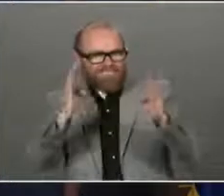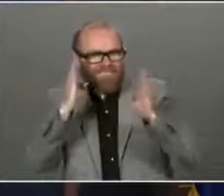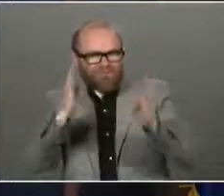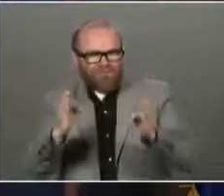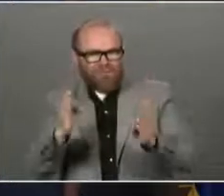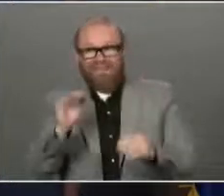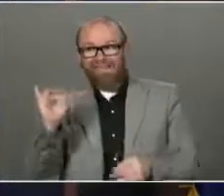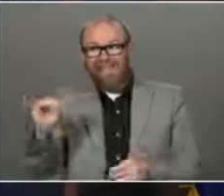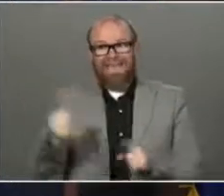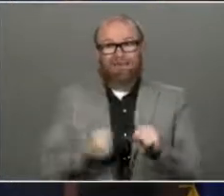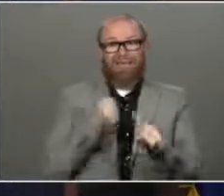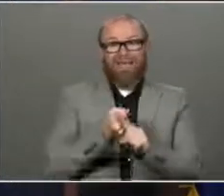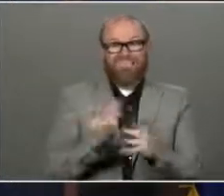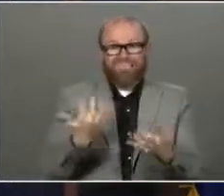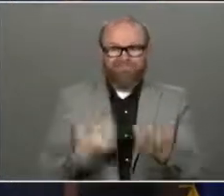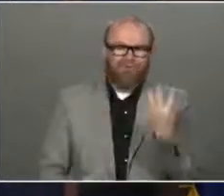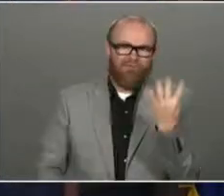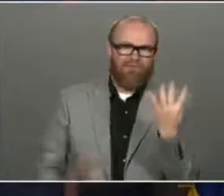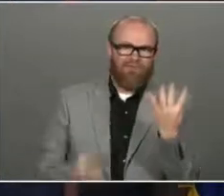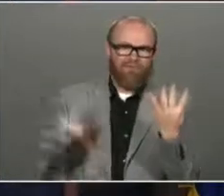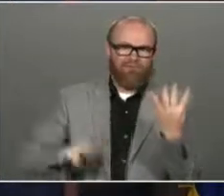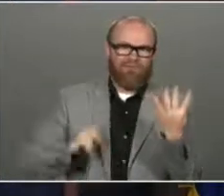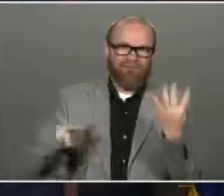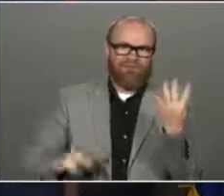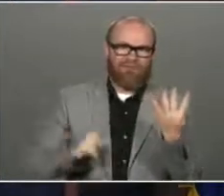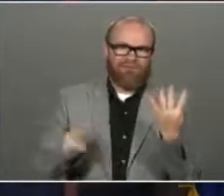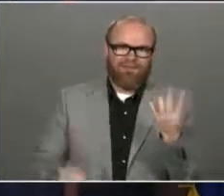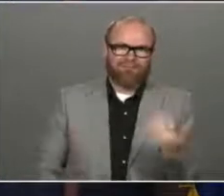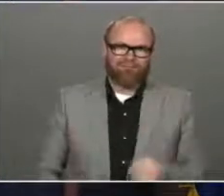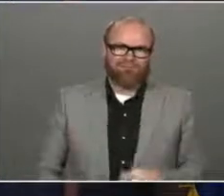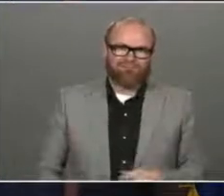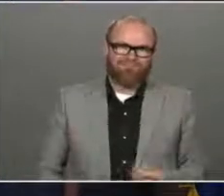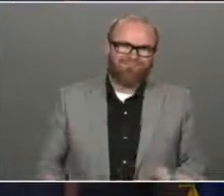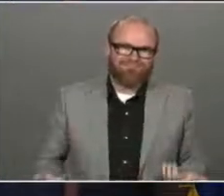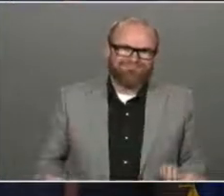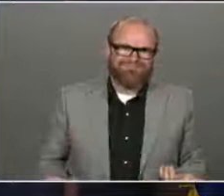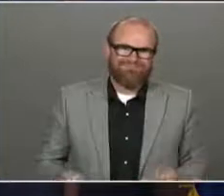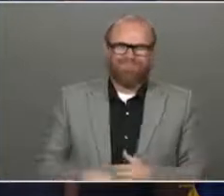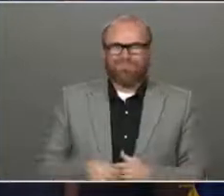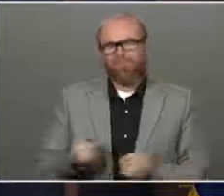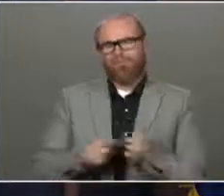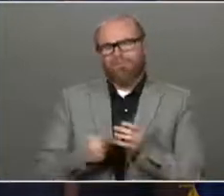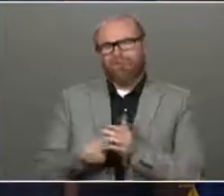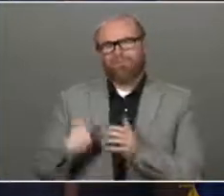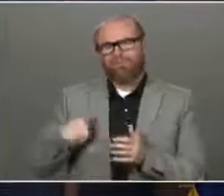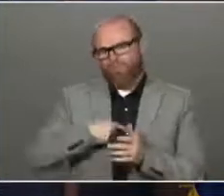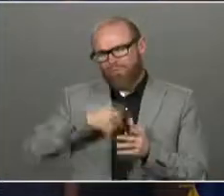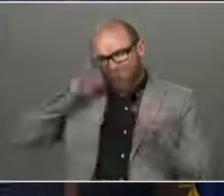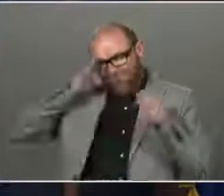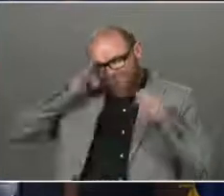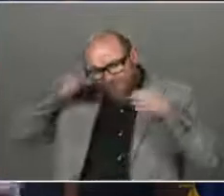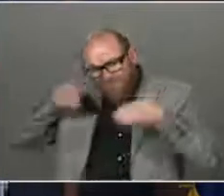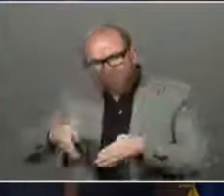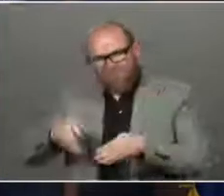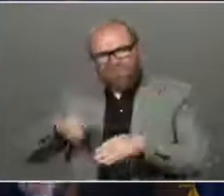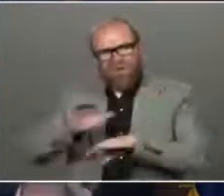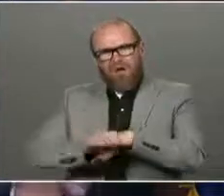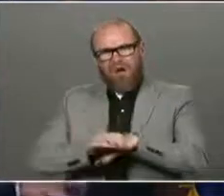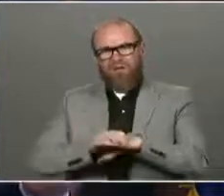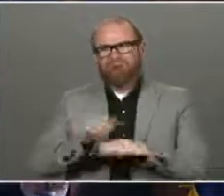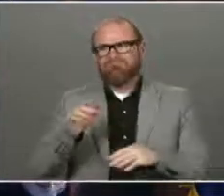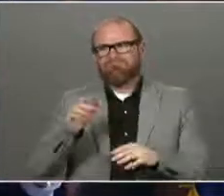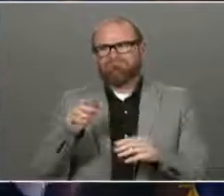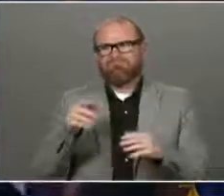4 people. And so sometimes we really focus on the divisive